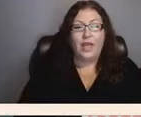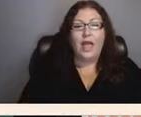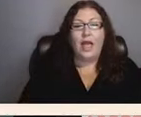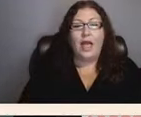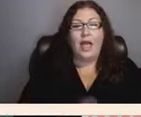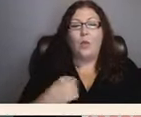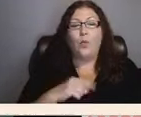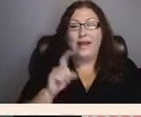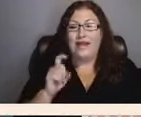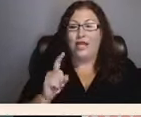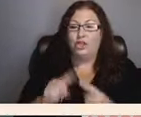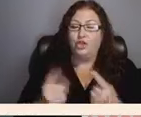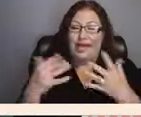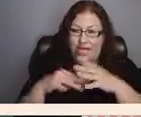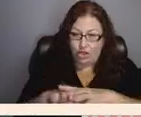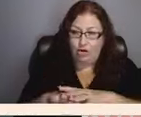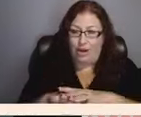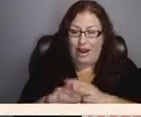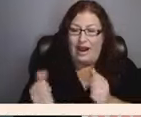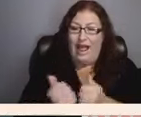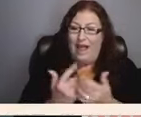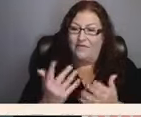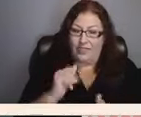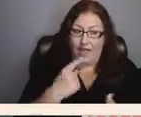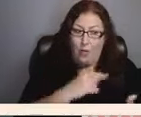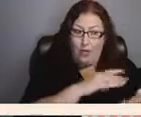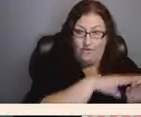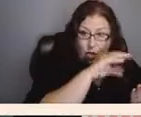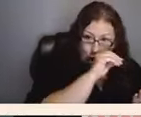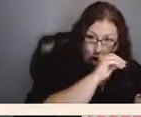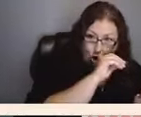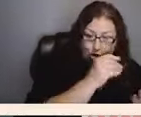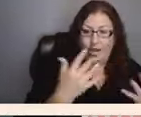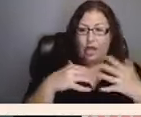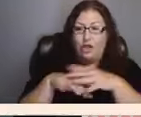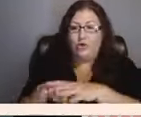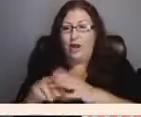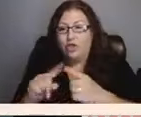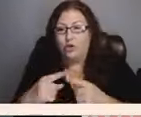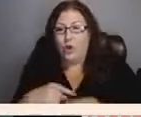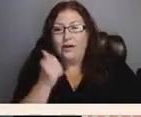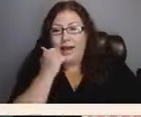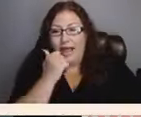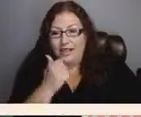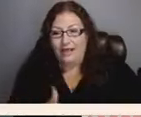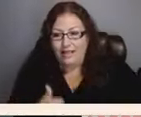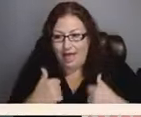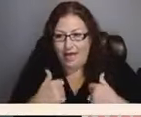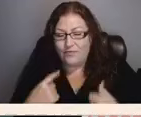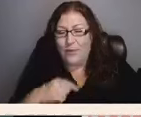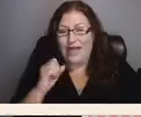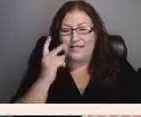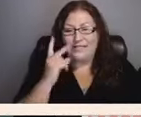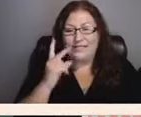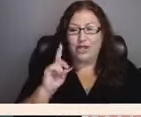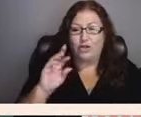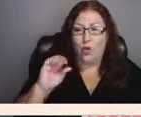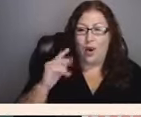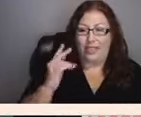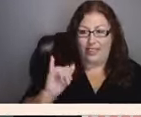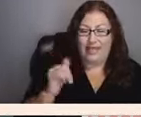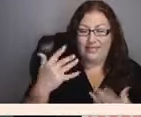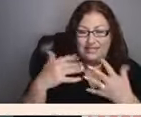integrate everything that we've learned into our daily life. And we can just see that Dorothy's integrating